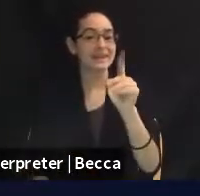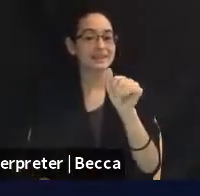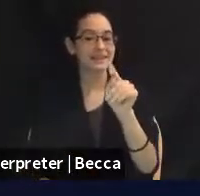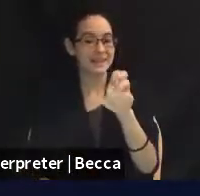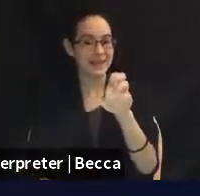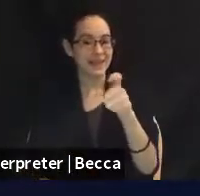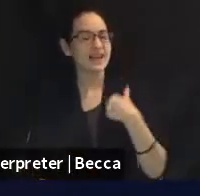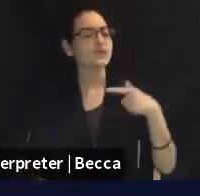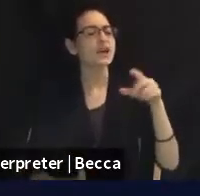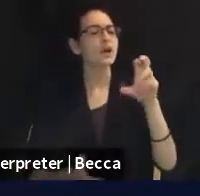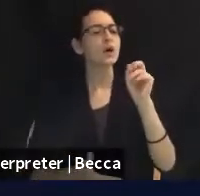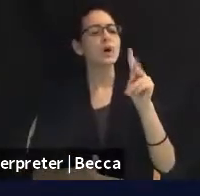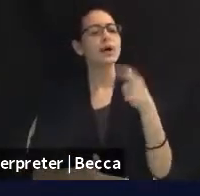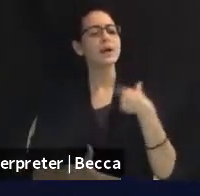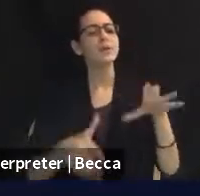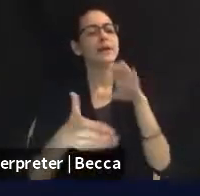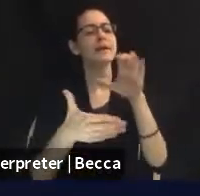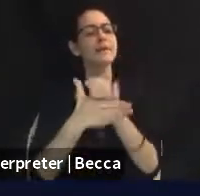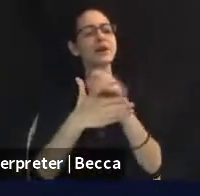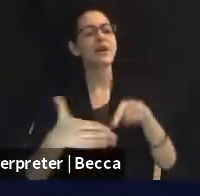get married on this week. It was the week of my bachelor party.